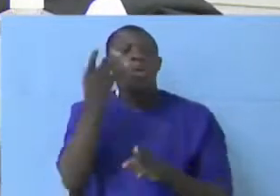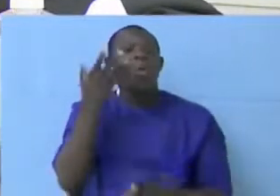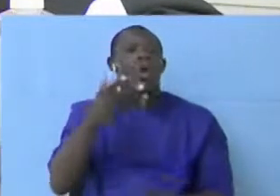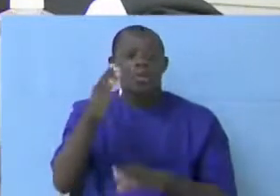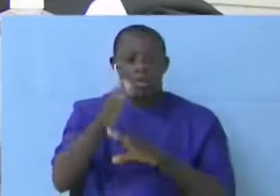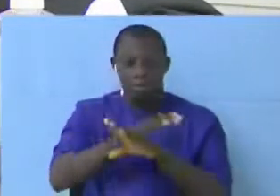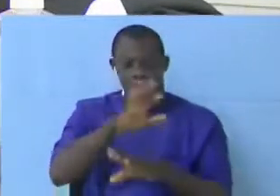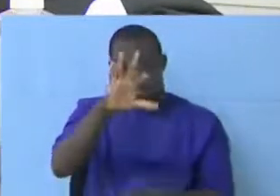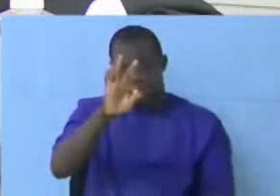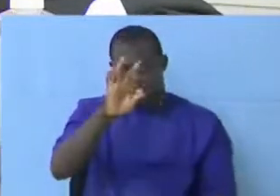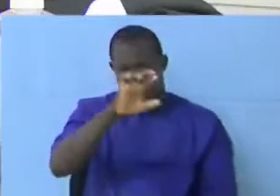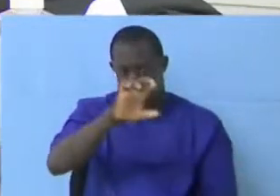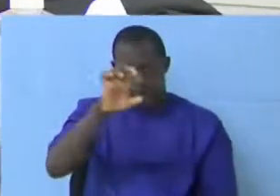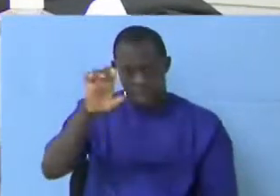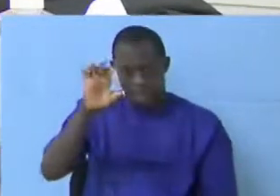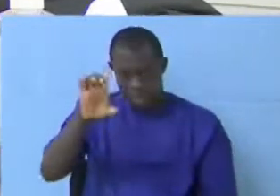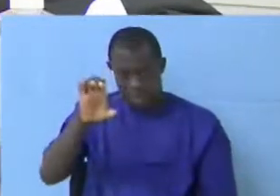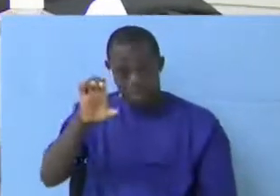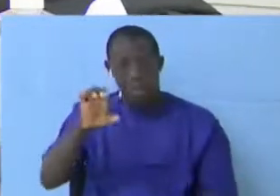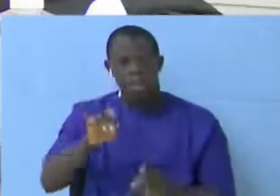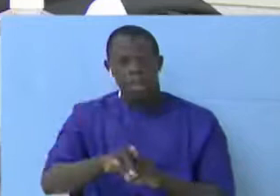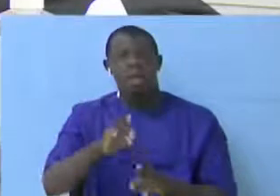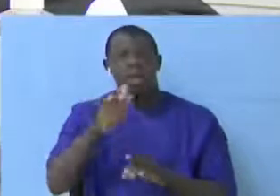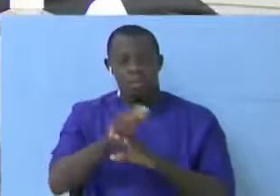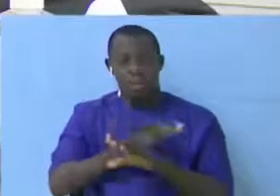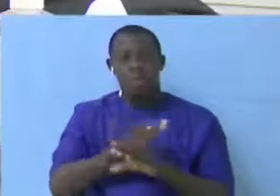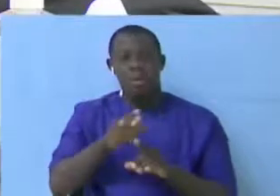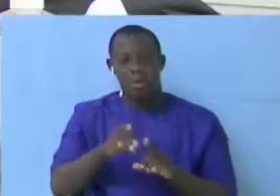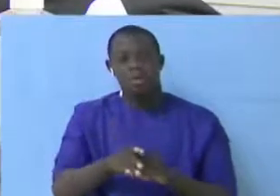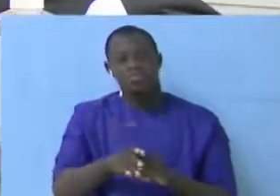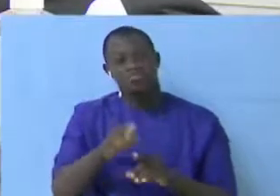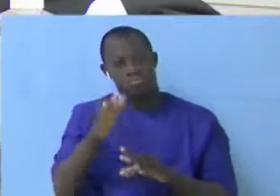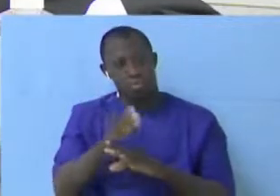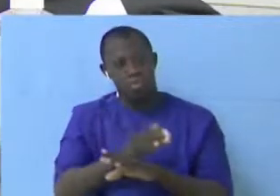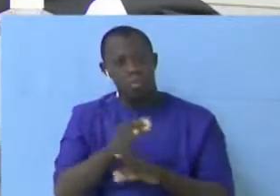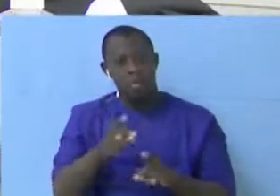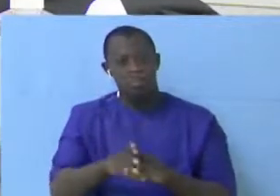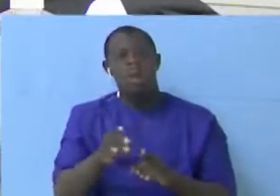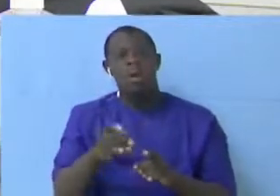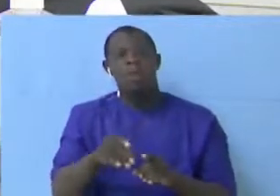I knocked at your doors 3 times before this day. Long time. Yeah, from the early days.